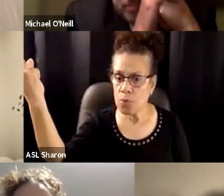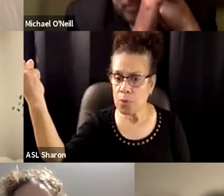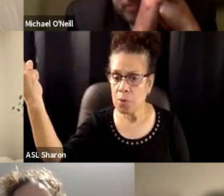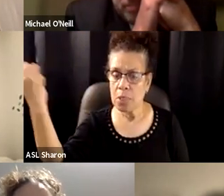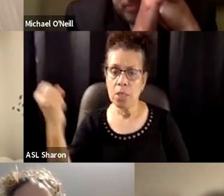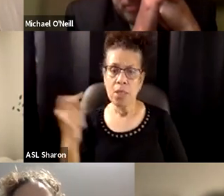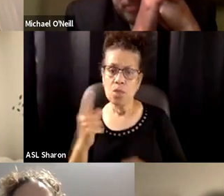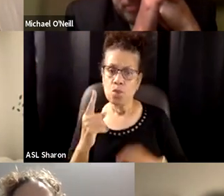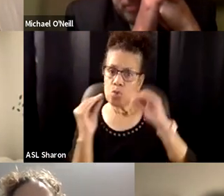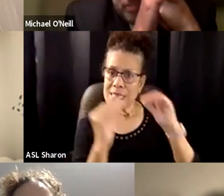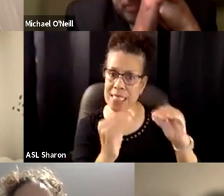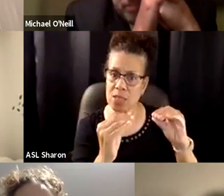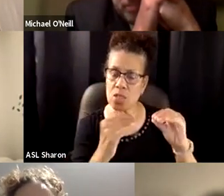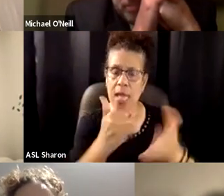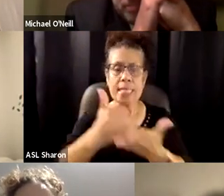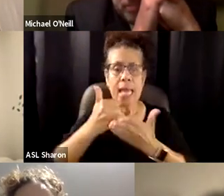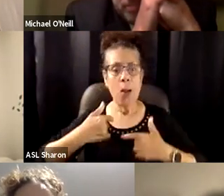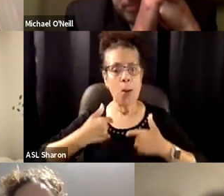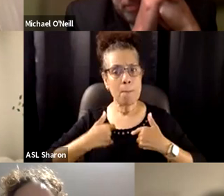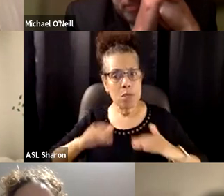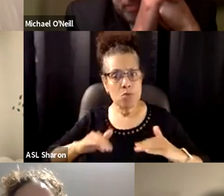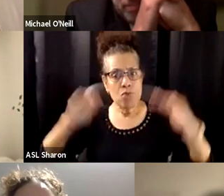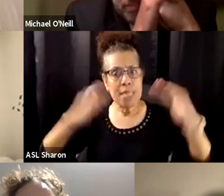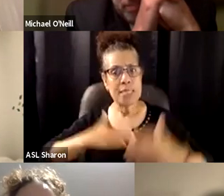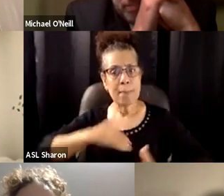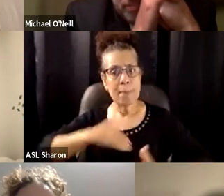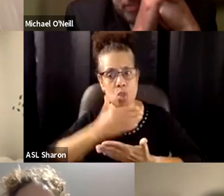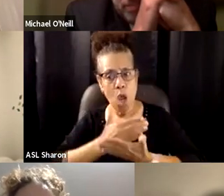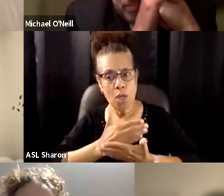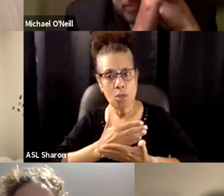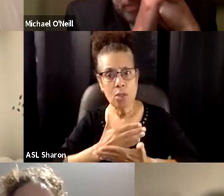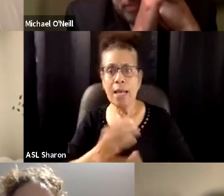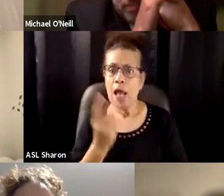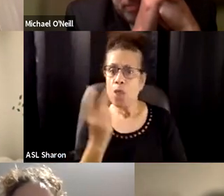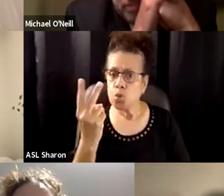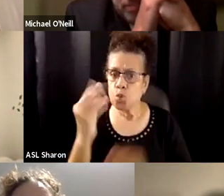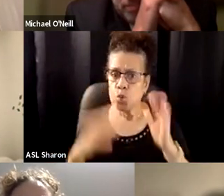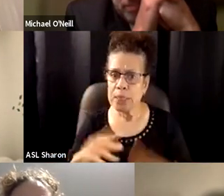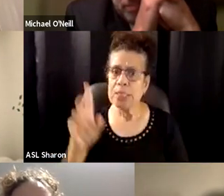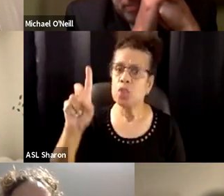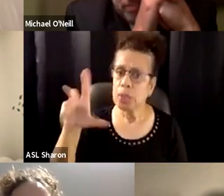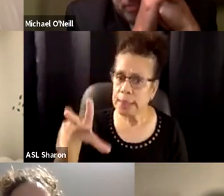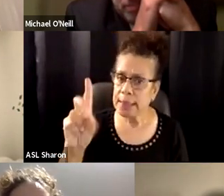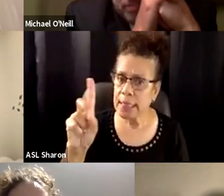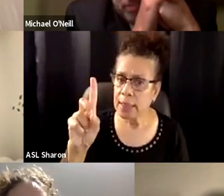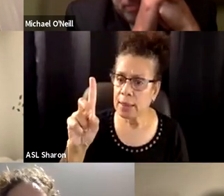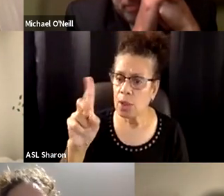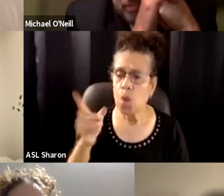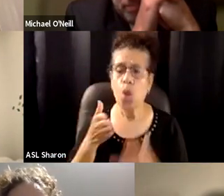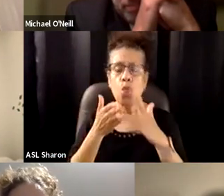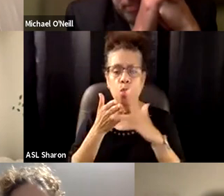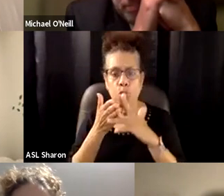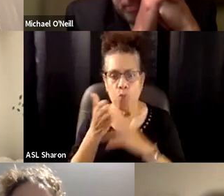teach her but to help me raise her and they did through a series of